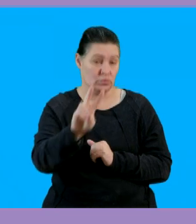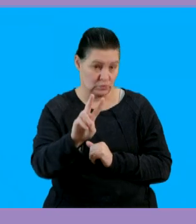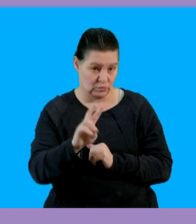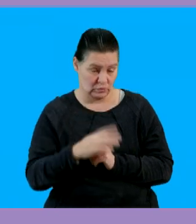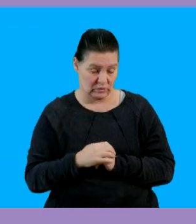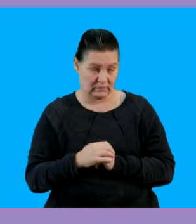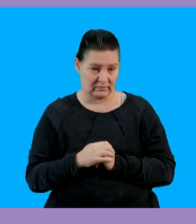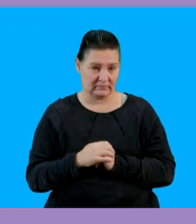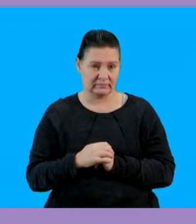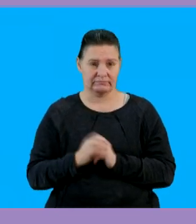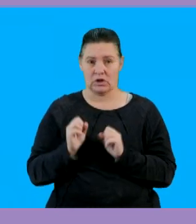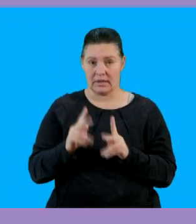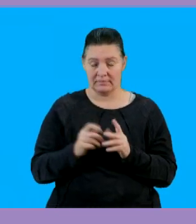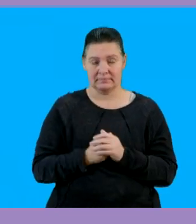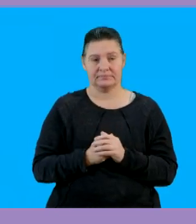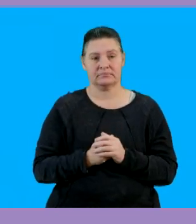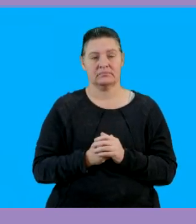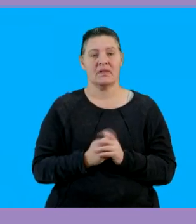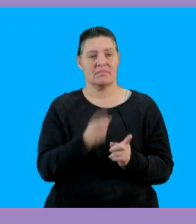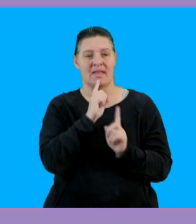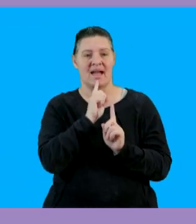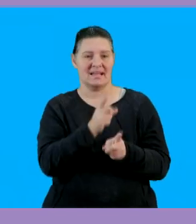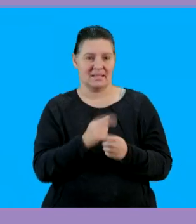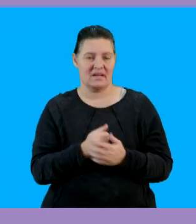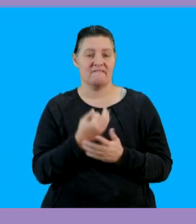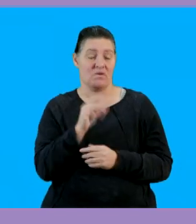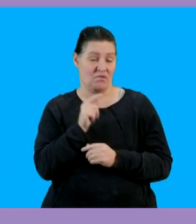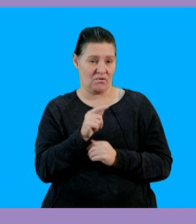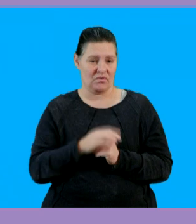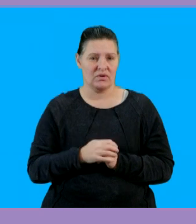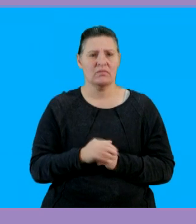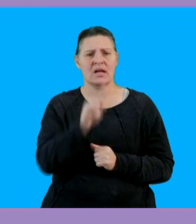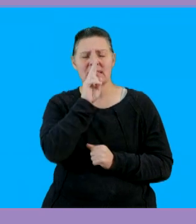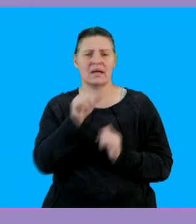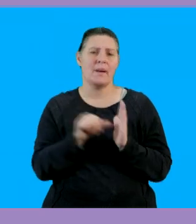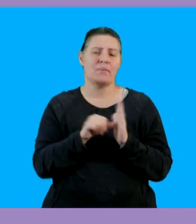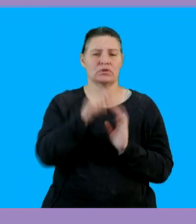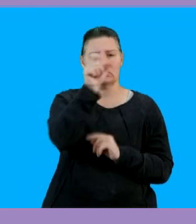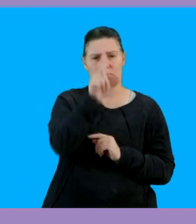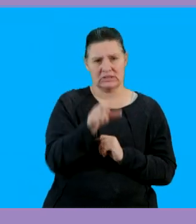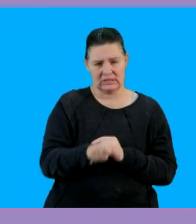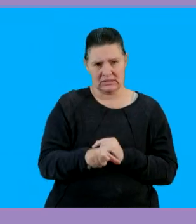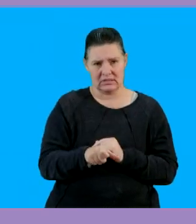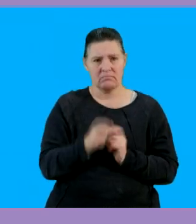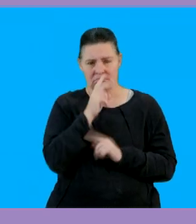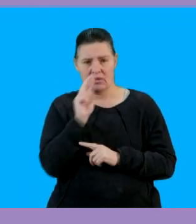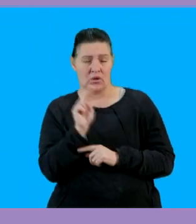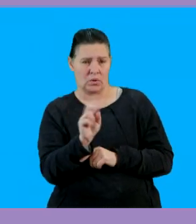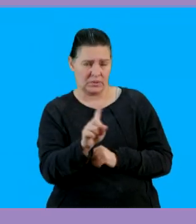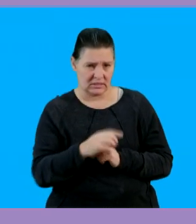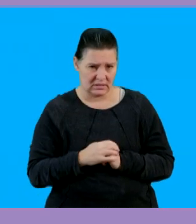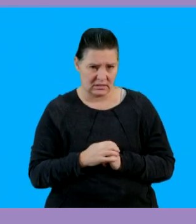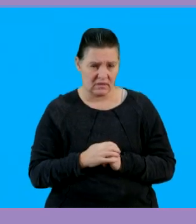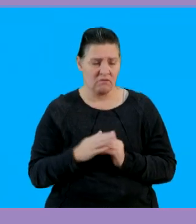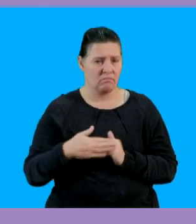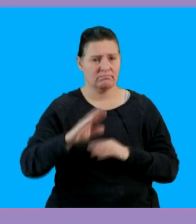42. Right? And that is our answer for that. Let's look at the keywords that we are going to be